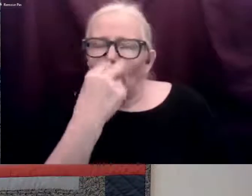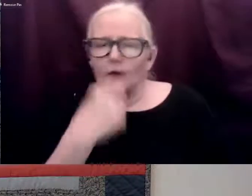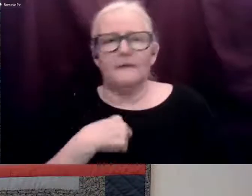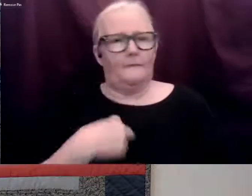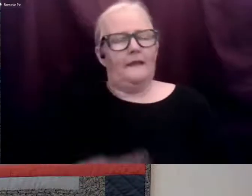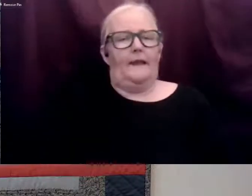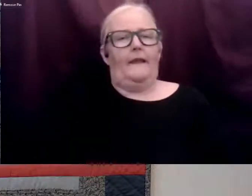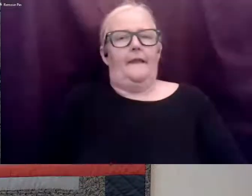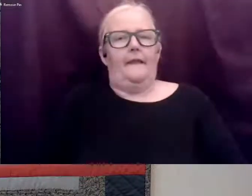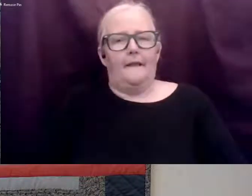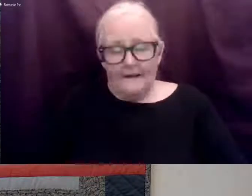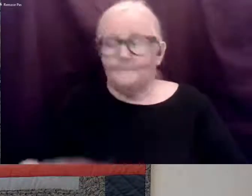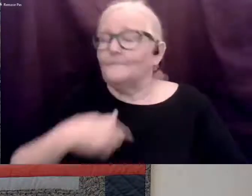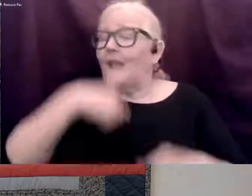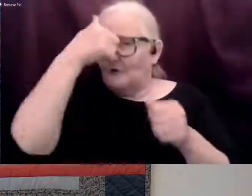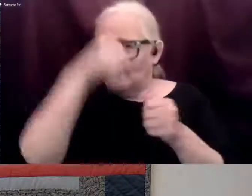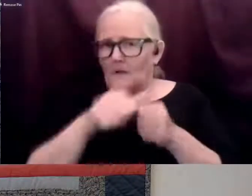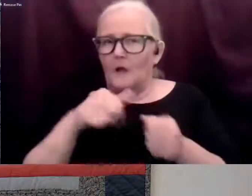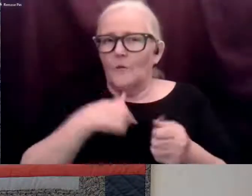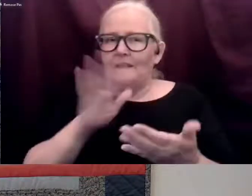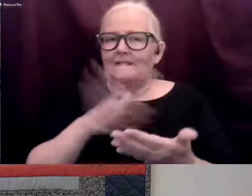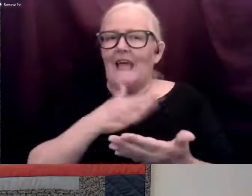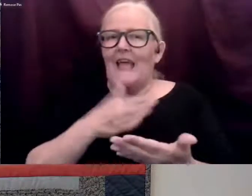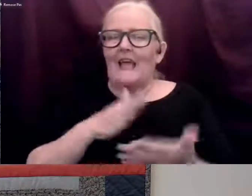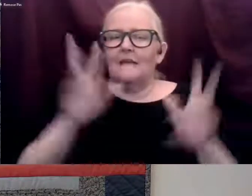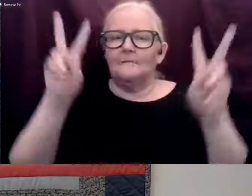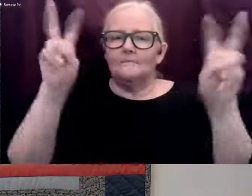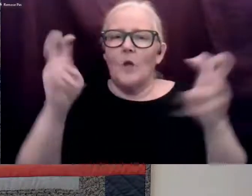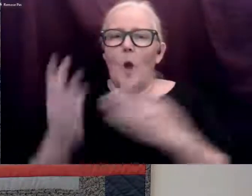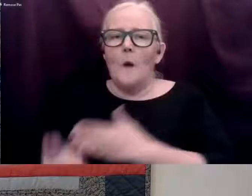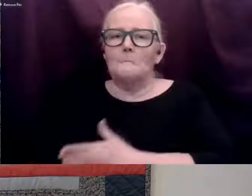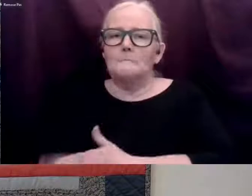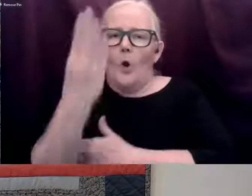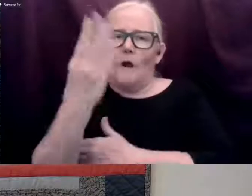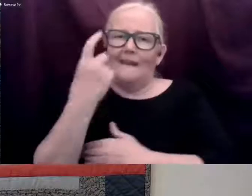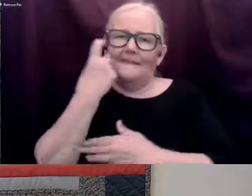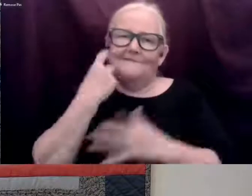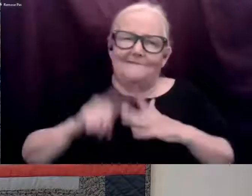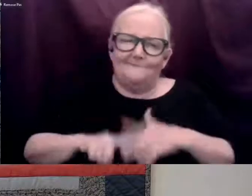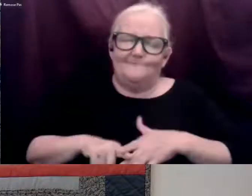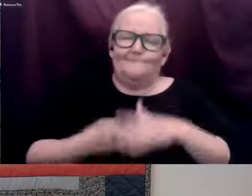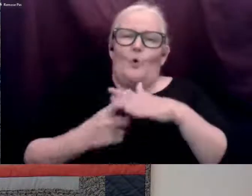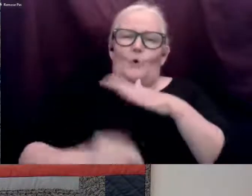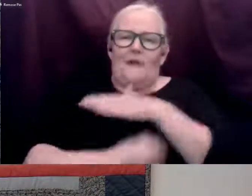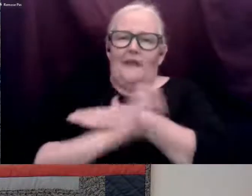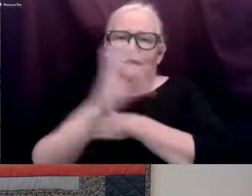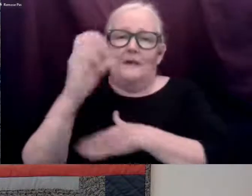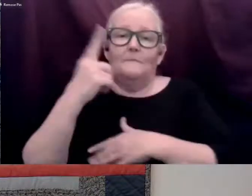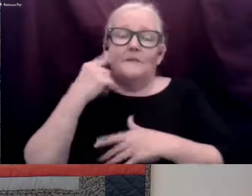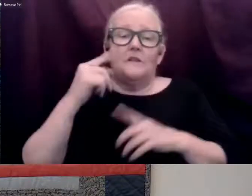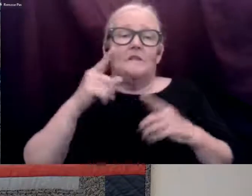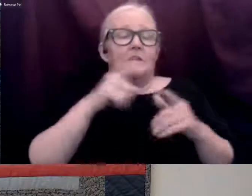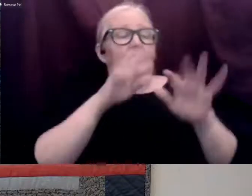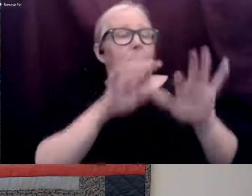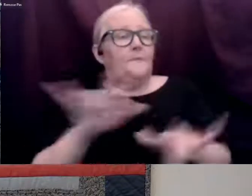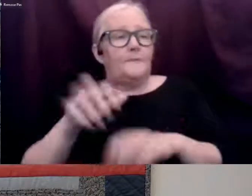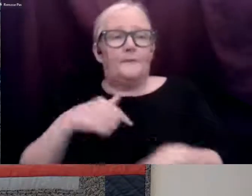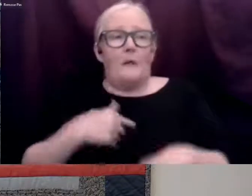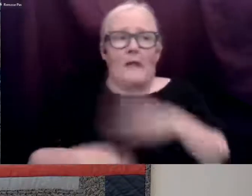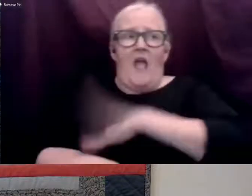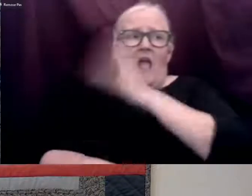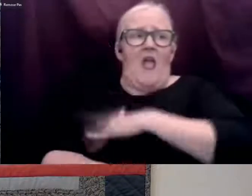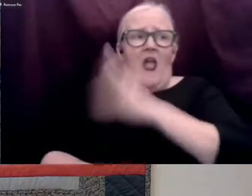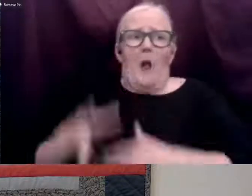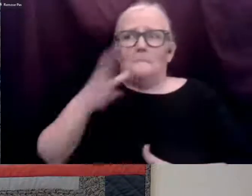Has Broken that Sunday because I leaned over when it started and I said, Mom, they know Cat Stevens